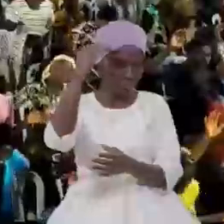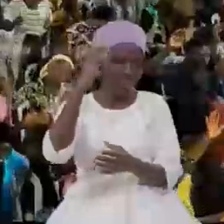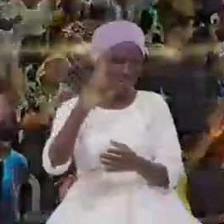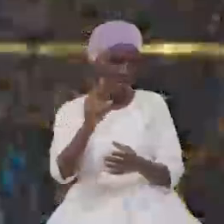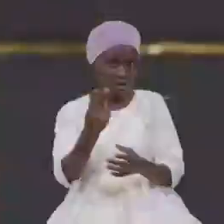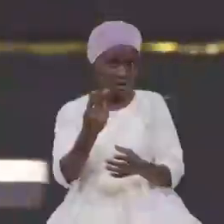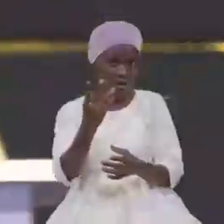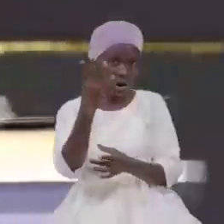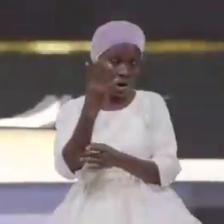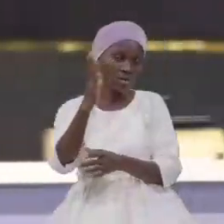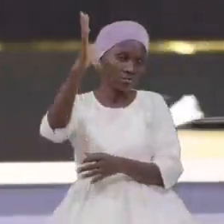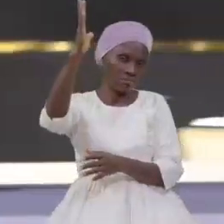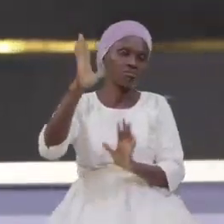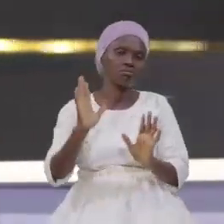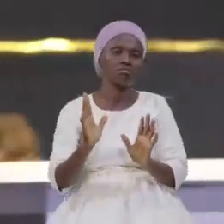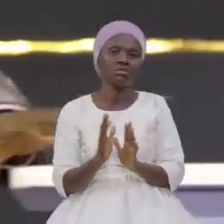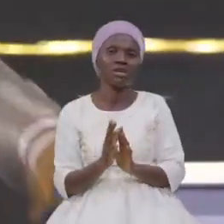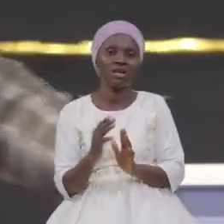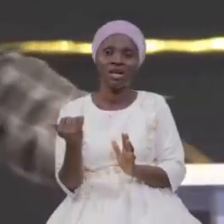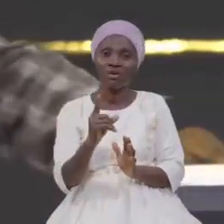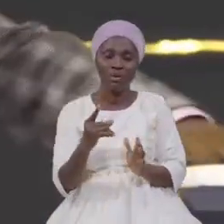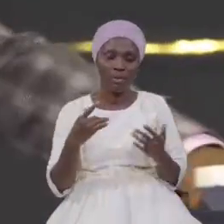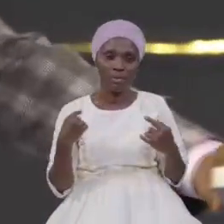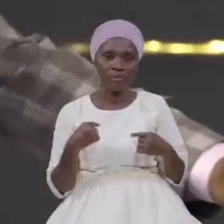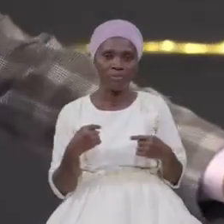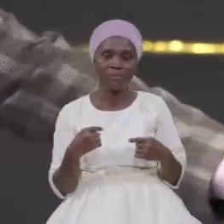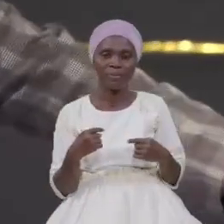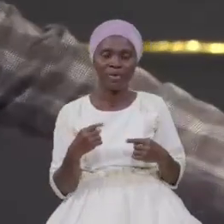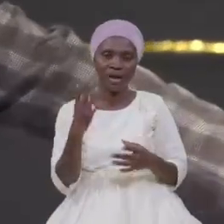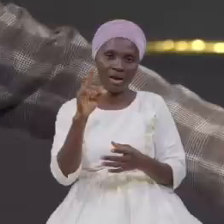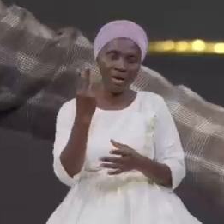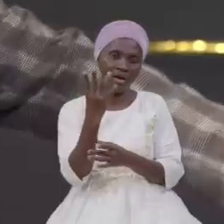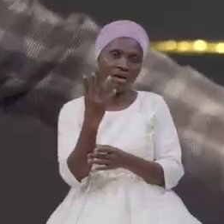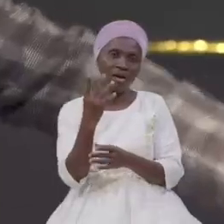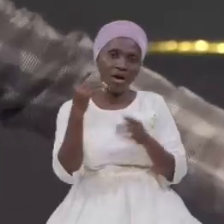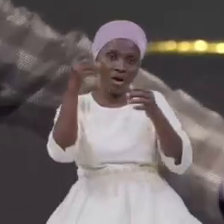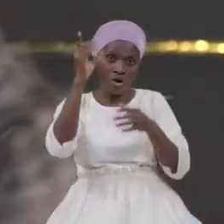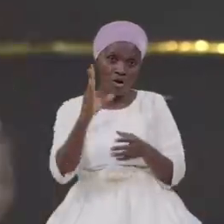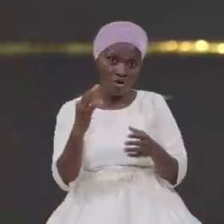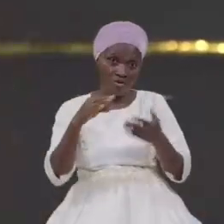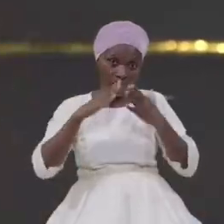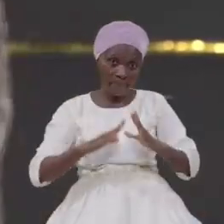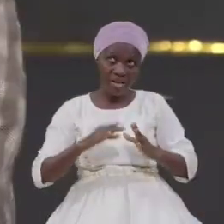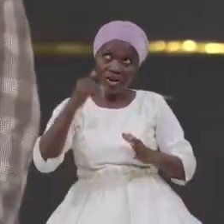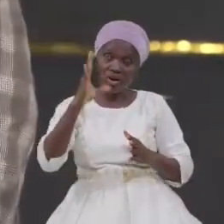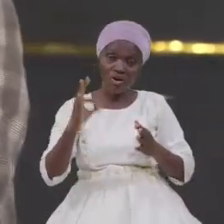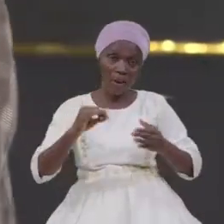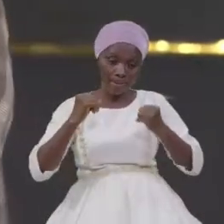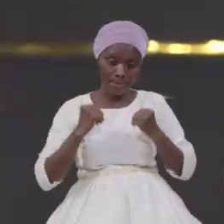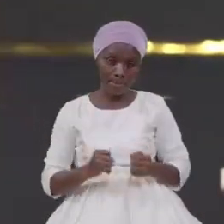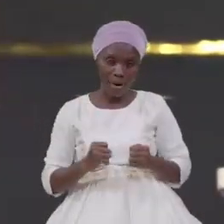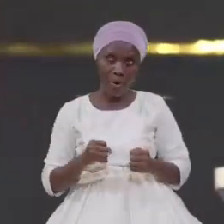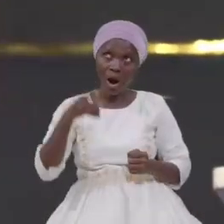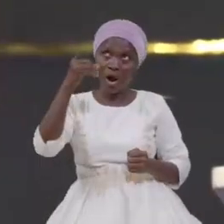and you understand the God of peace, the God of power, the God of purpose, the God of performance,